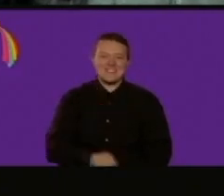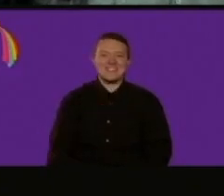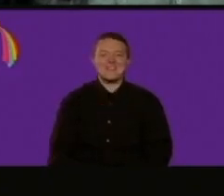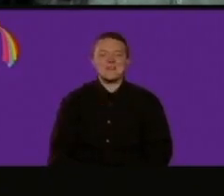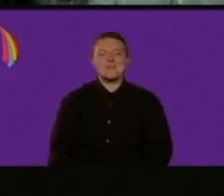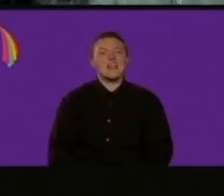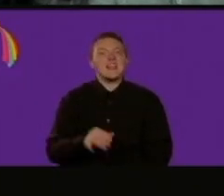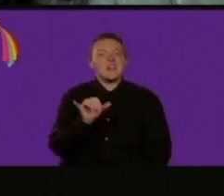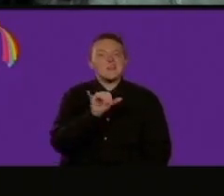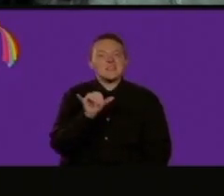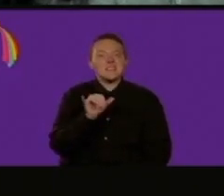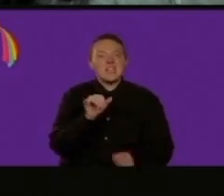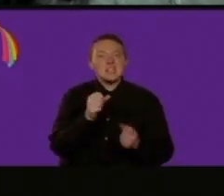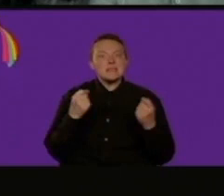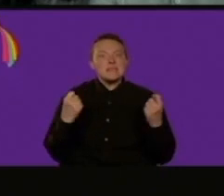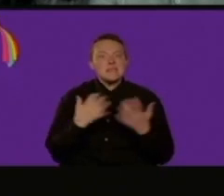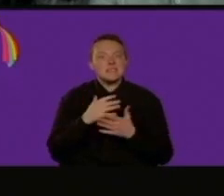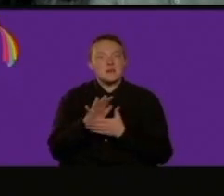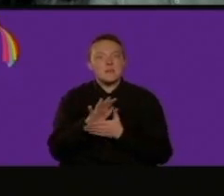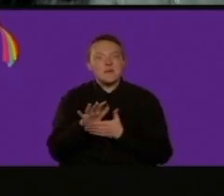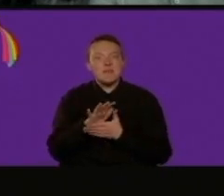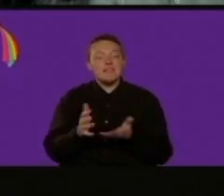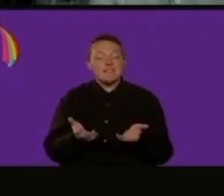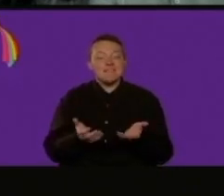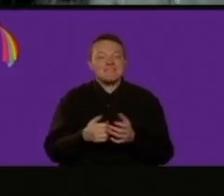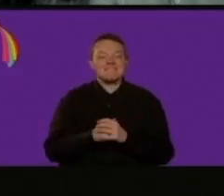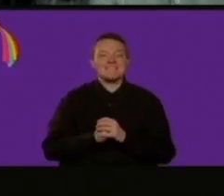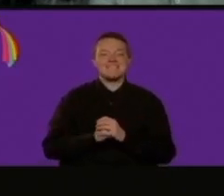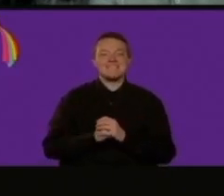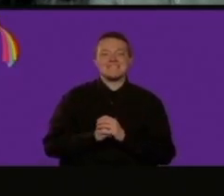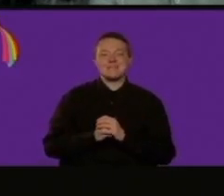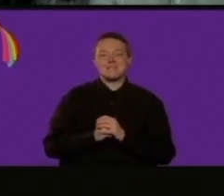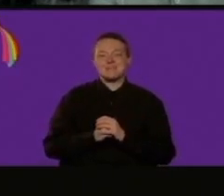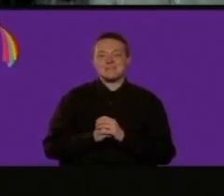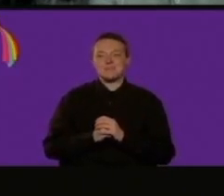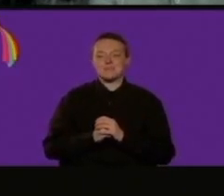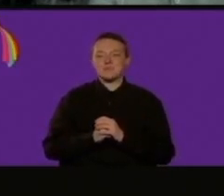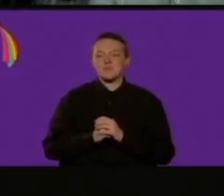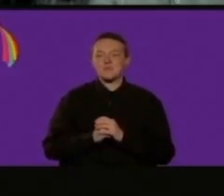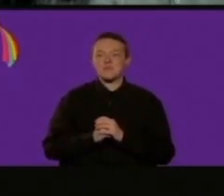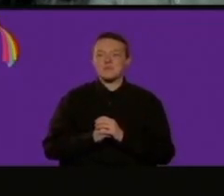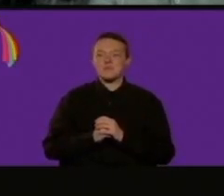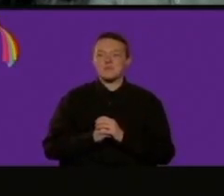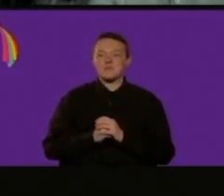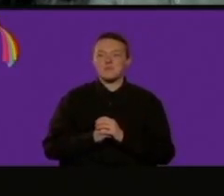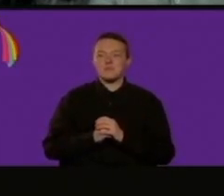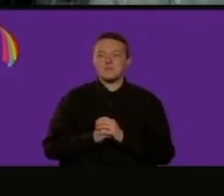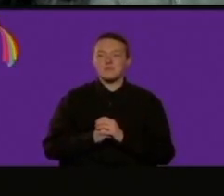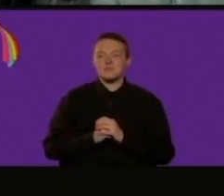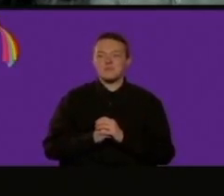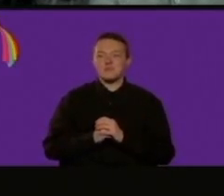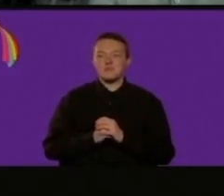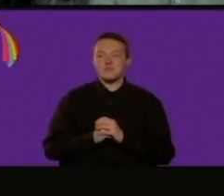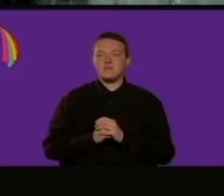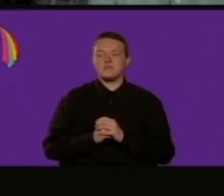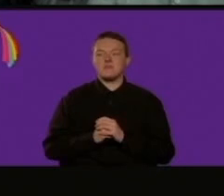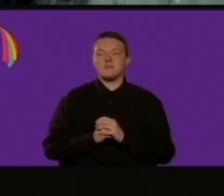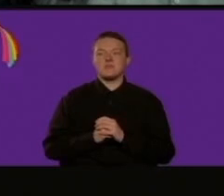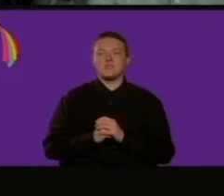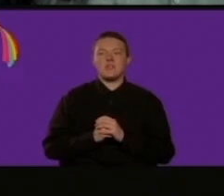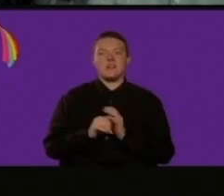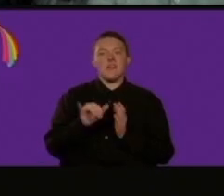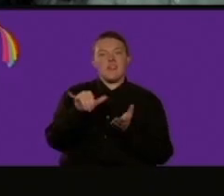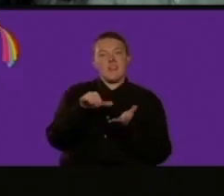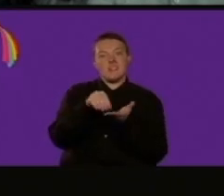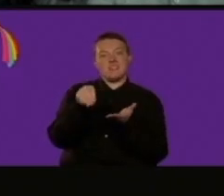just keeps going. I reminded, well, he was about to quit, but then I